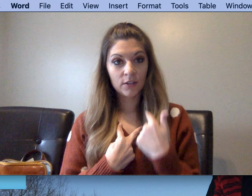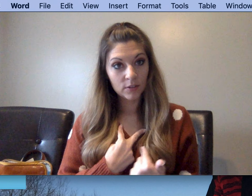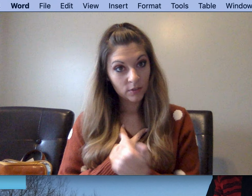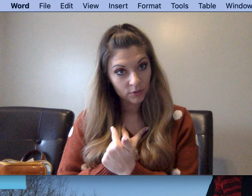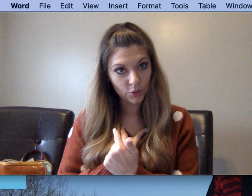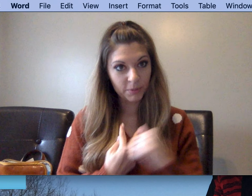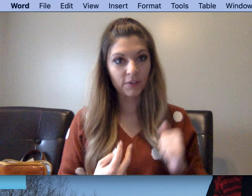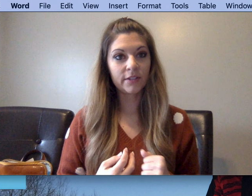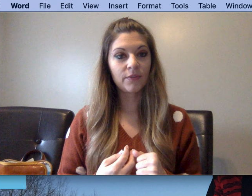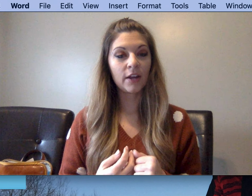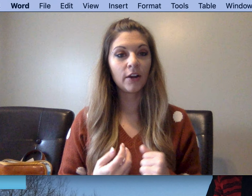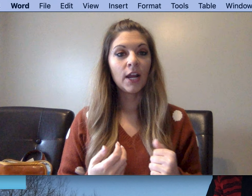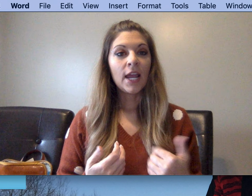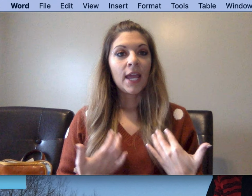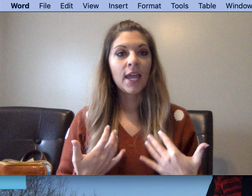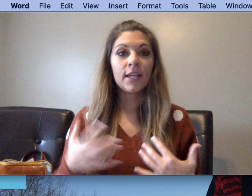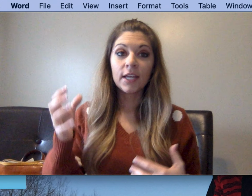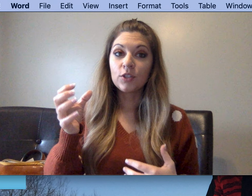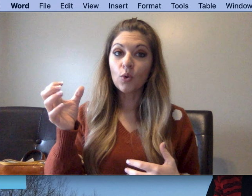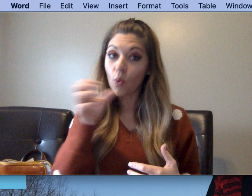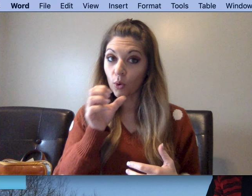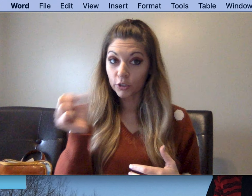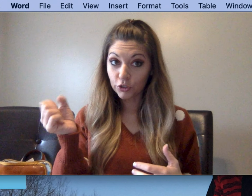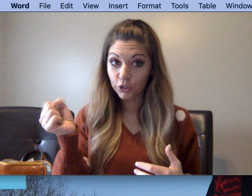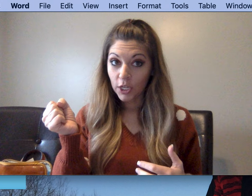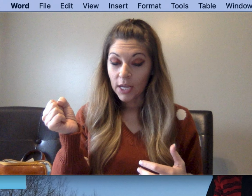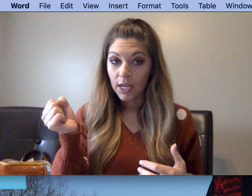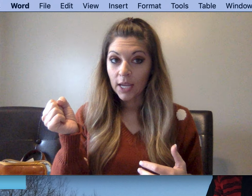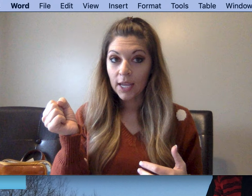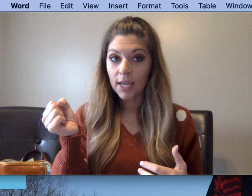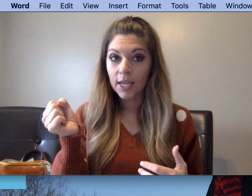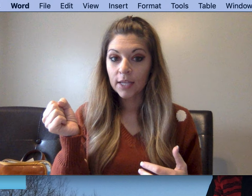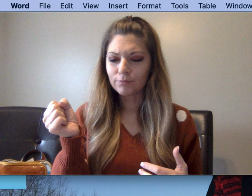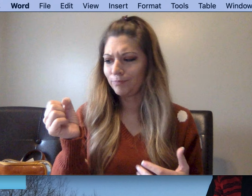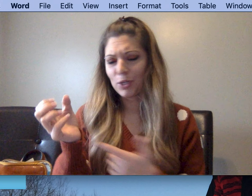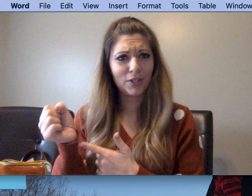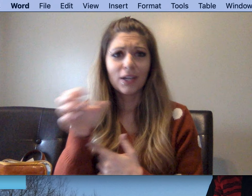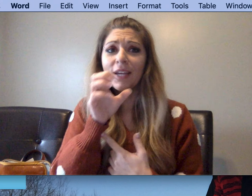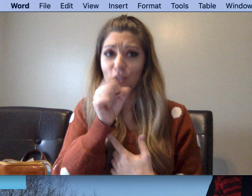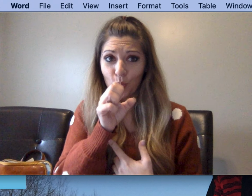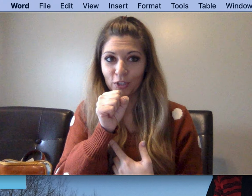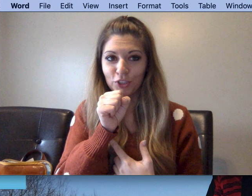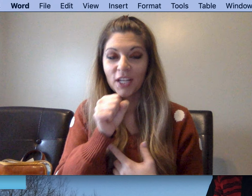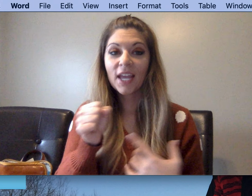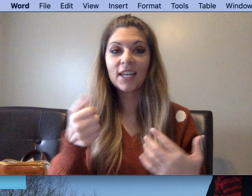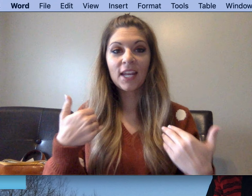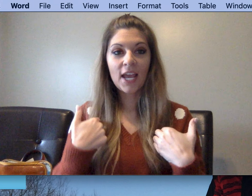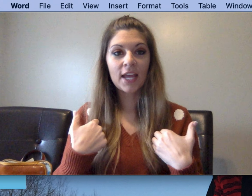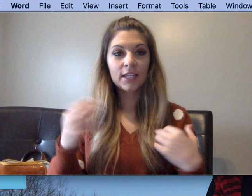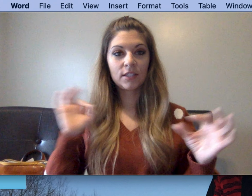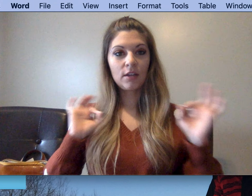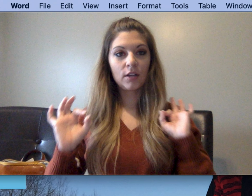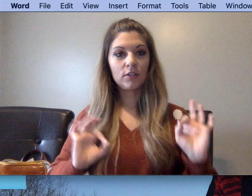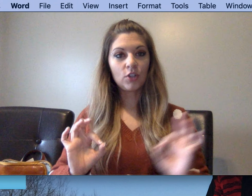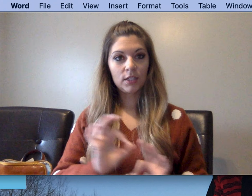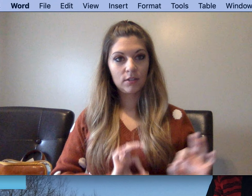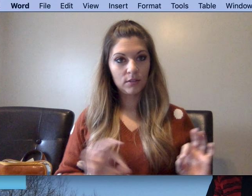V-neck, descriptive classifier, and it's orange and it's orange and it